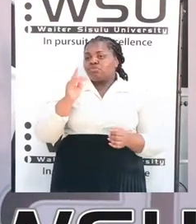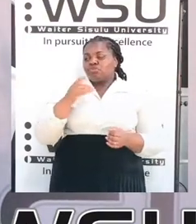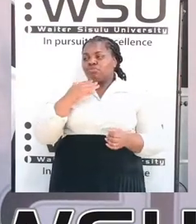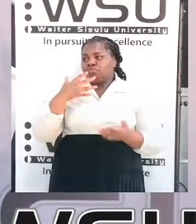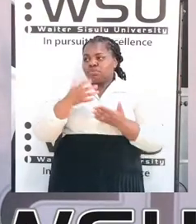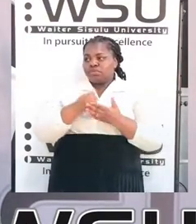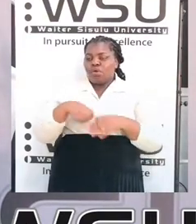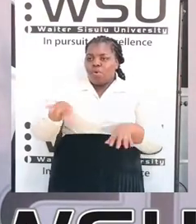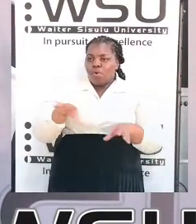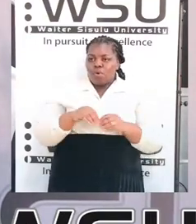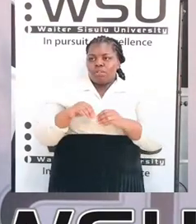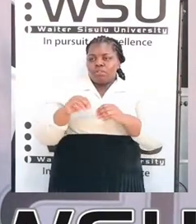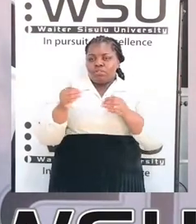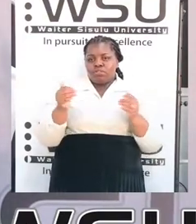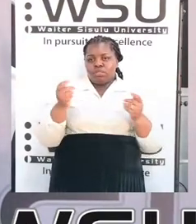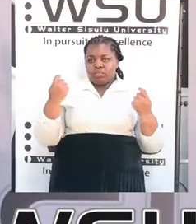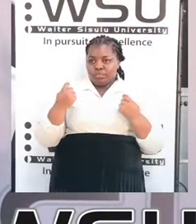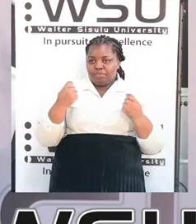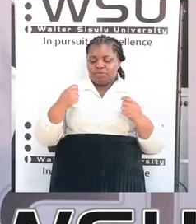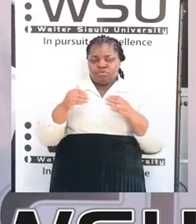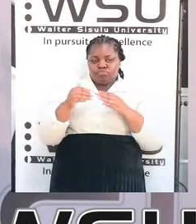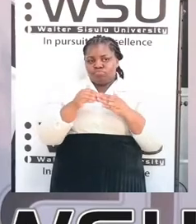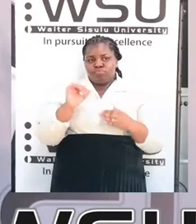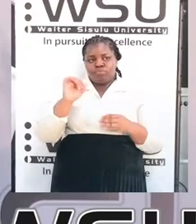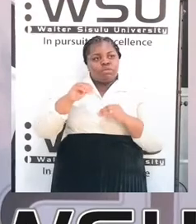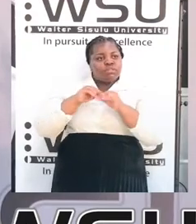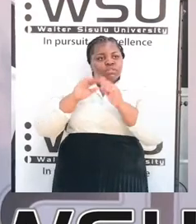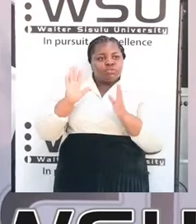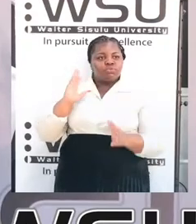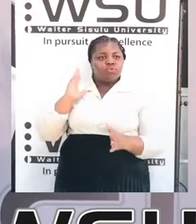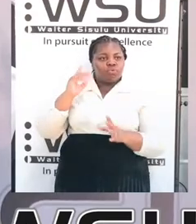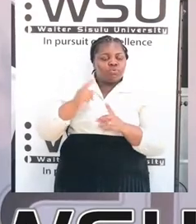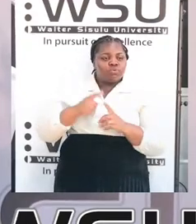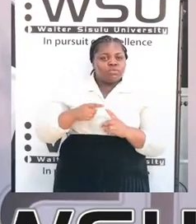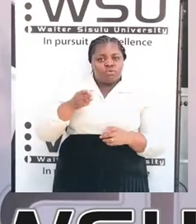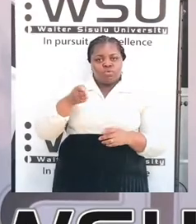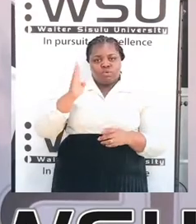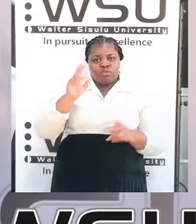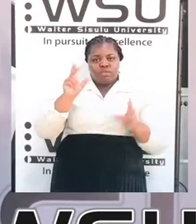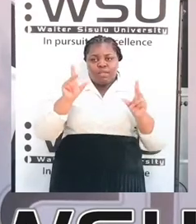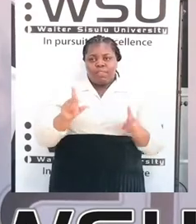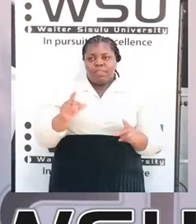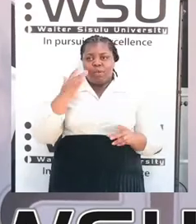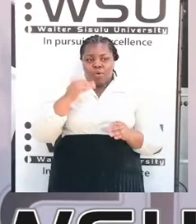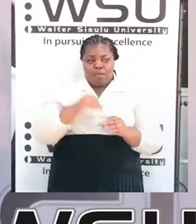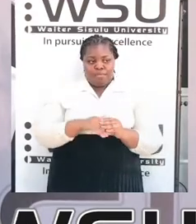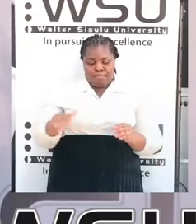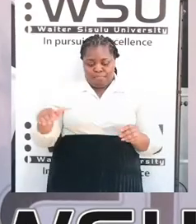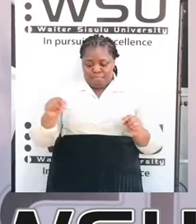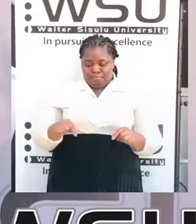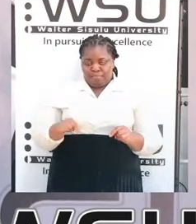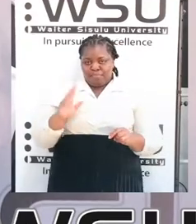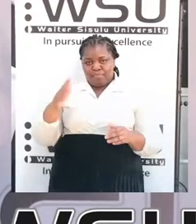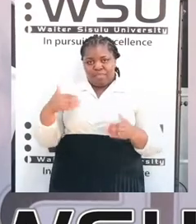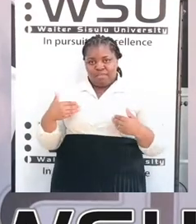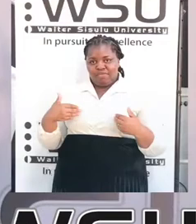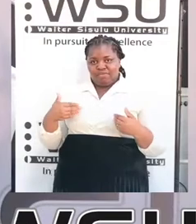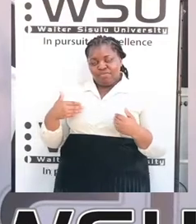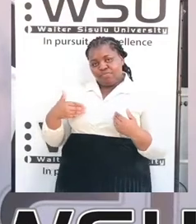thabathu uhlelo lonke uluphathe ngesidima samaZulu. Ukuze Nkosi abantu abaphuma kule ndawo